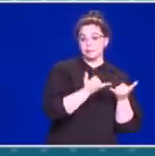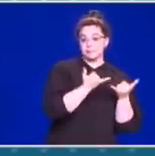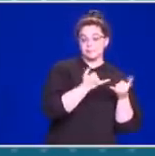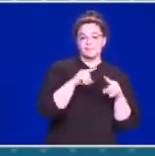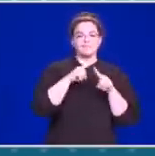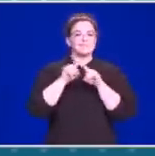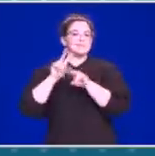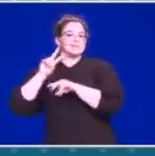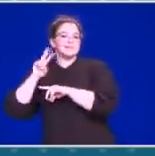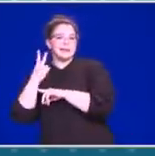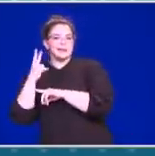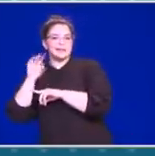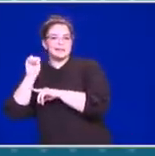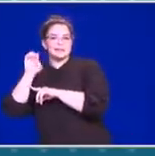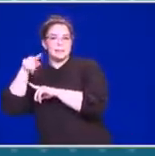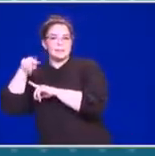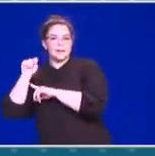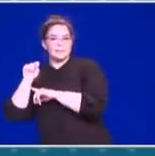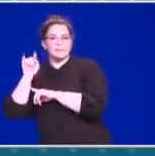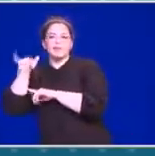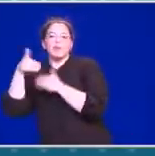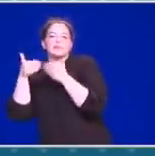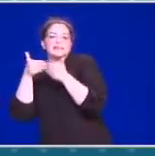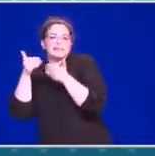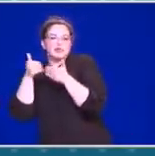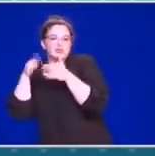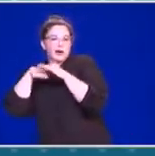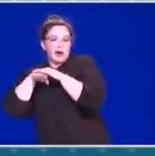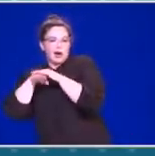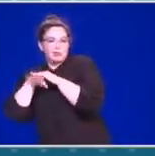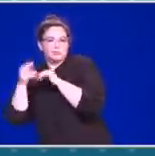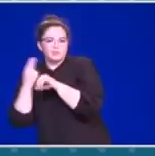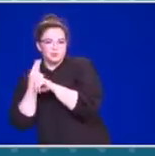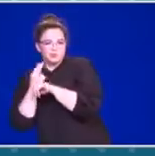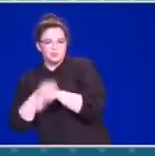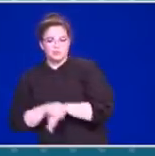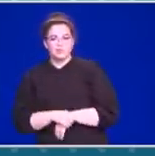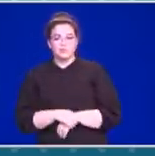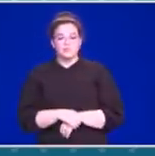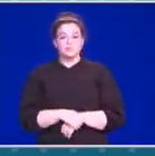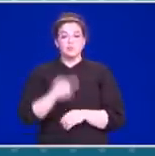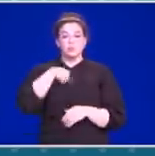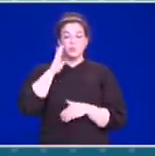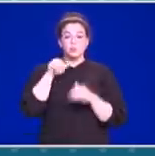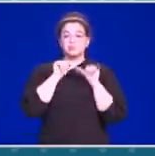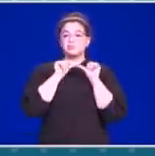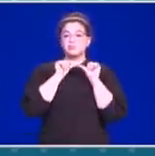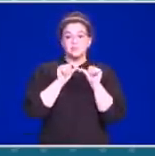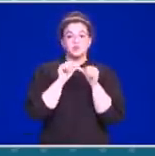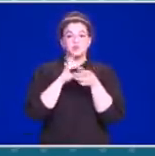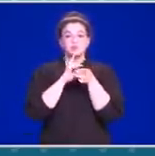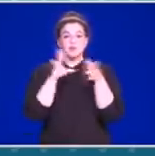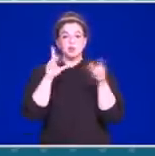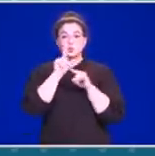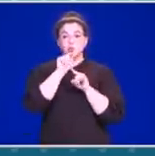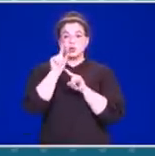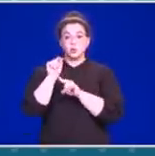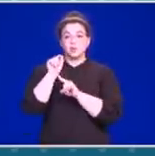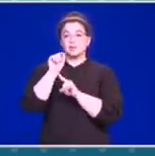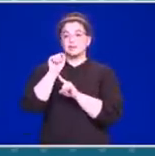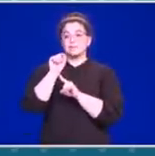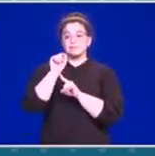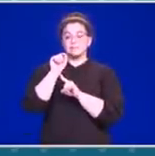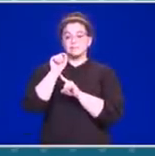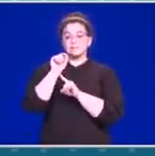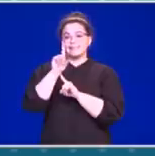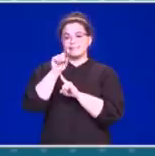be a second release in September that will be easier to access and to use. We will continue to release 2020 census data in